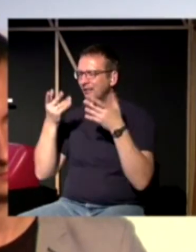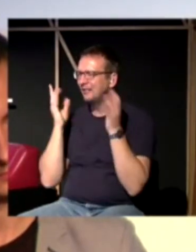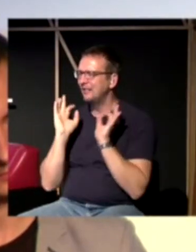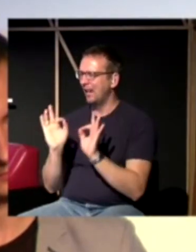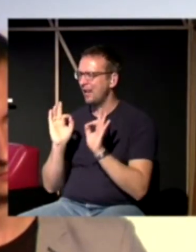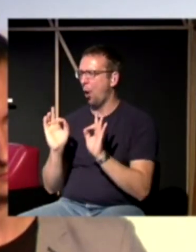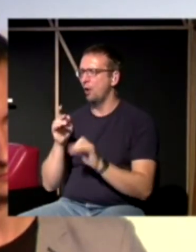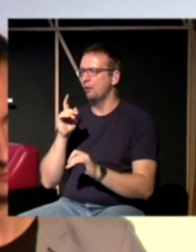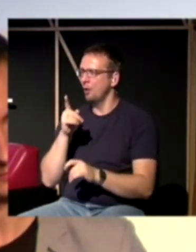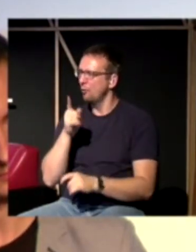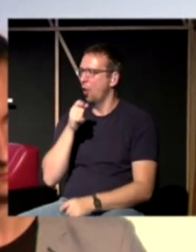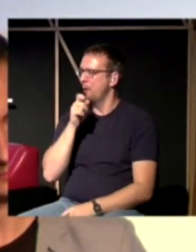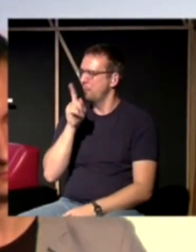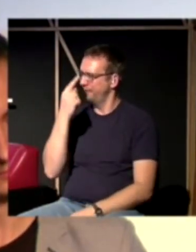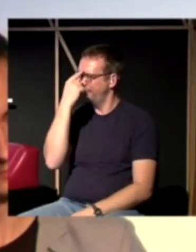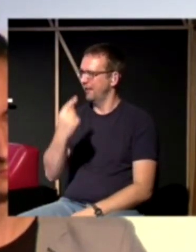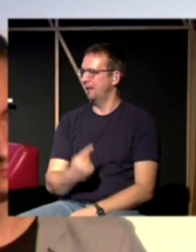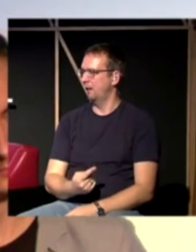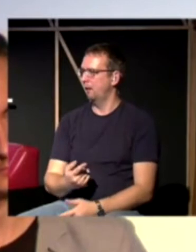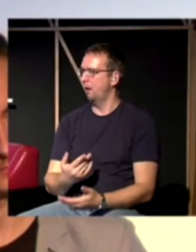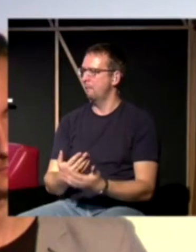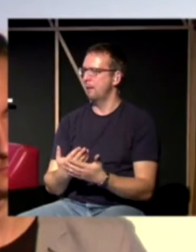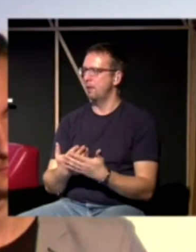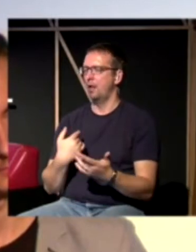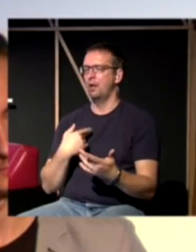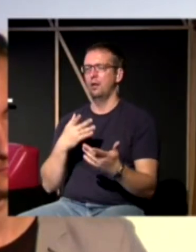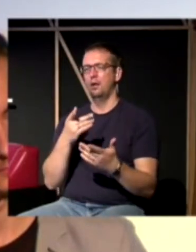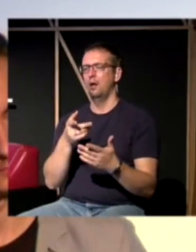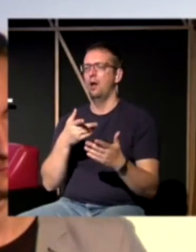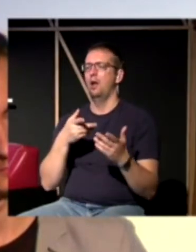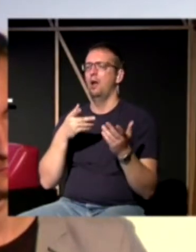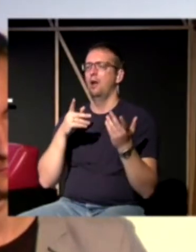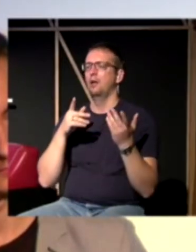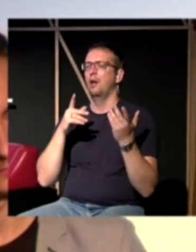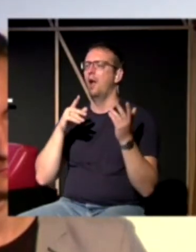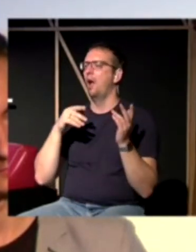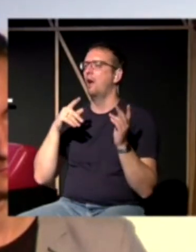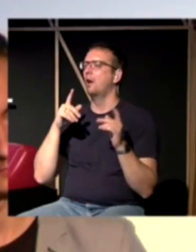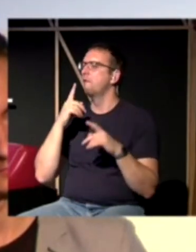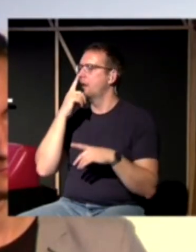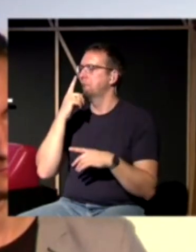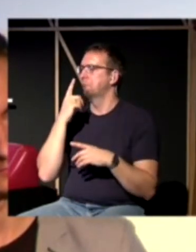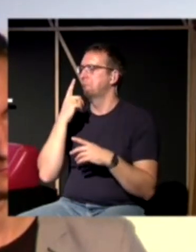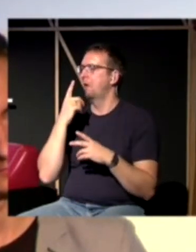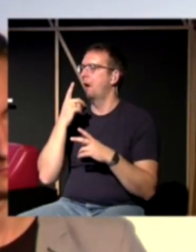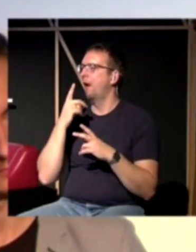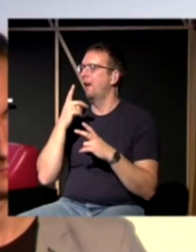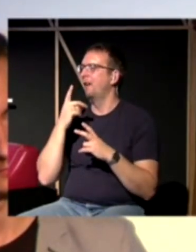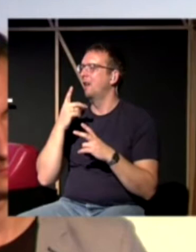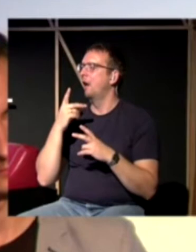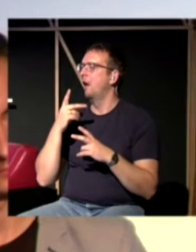together is a standard that is high, a standard that is obtainable, and as I pointed out, by